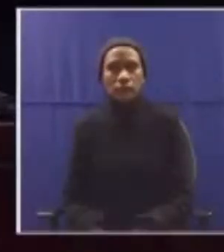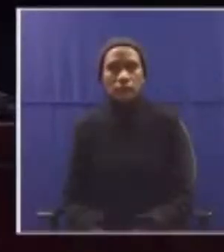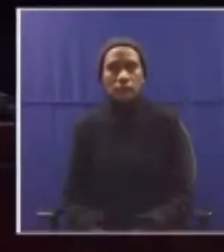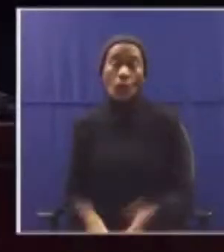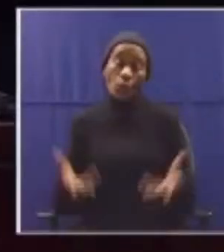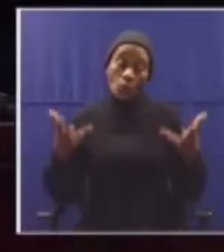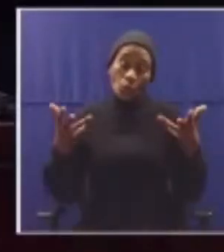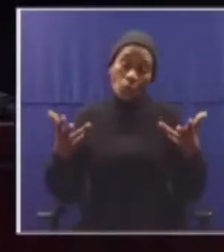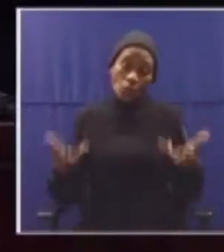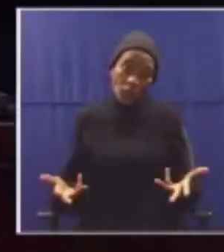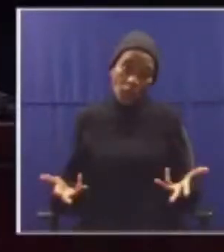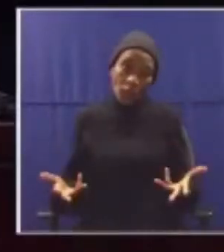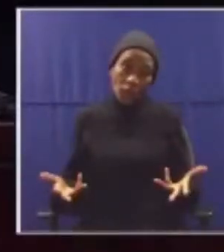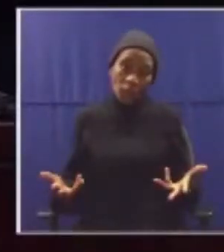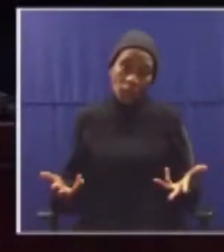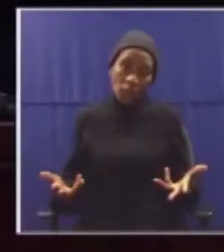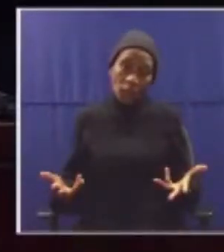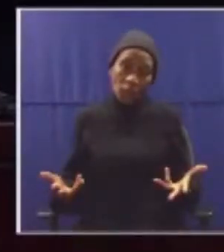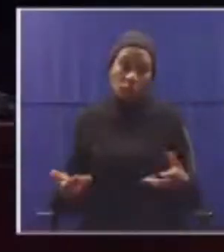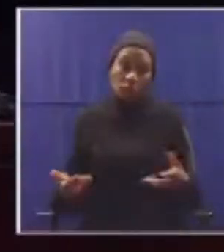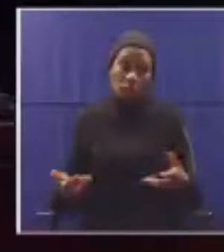Well, as I said